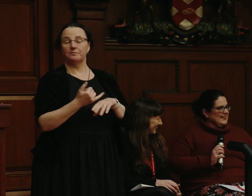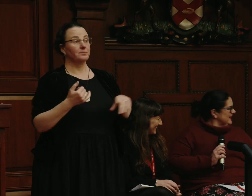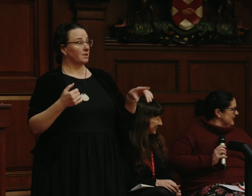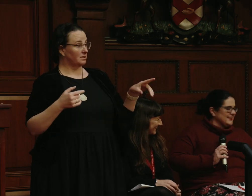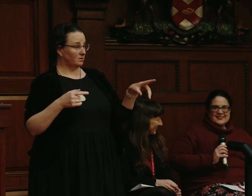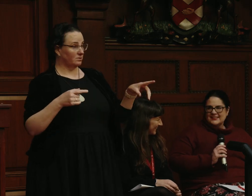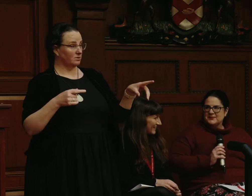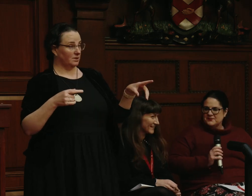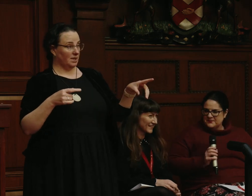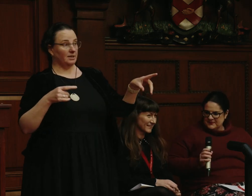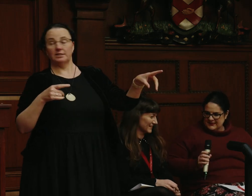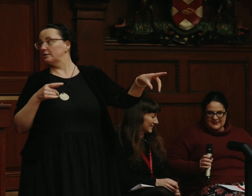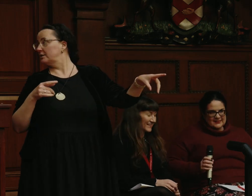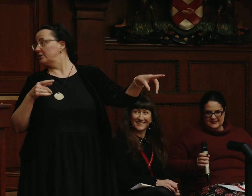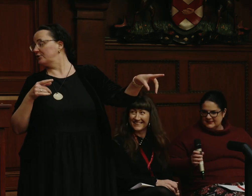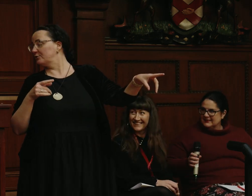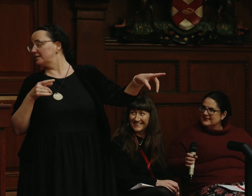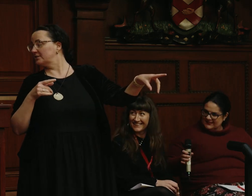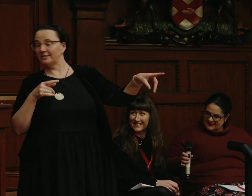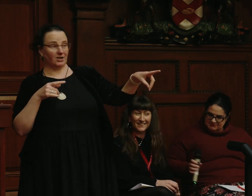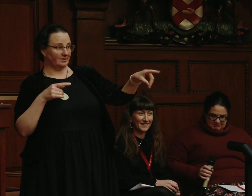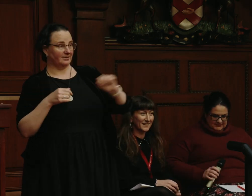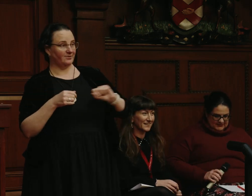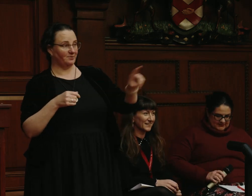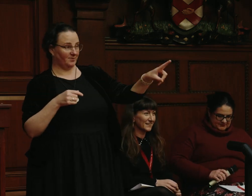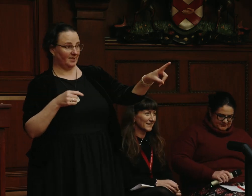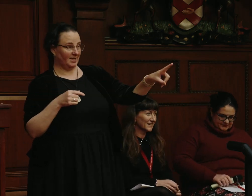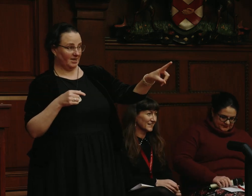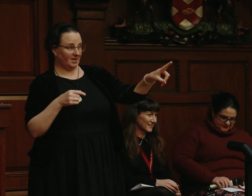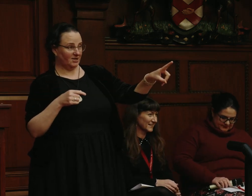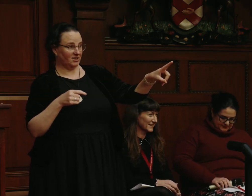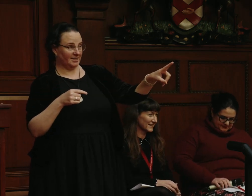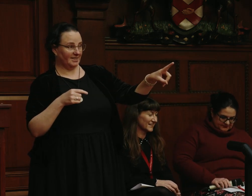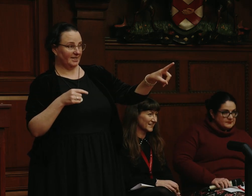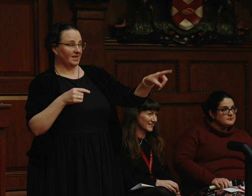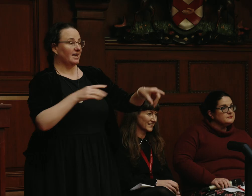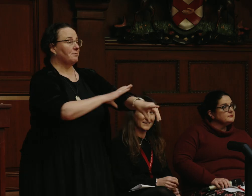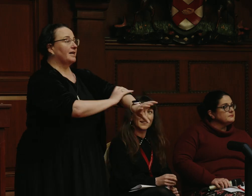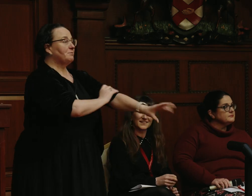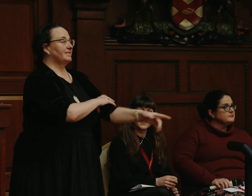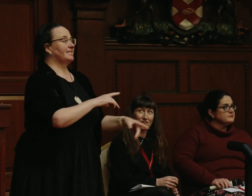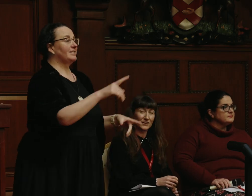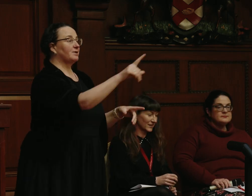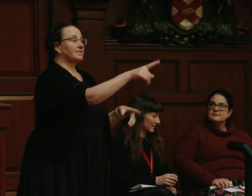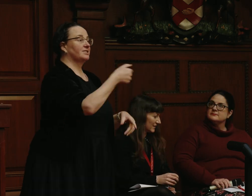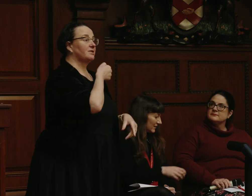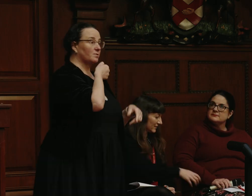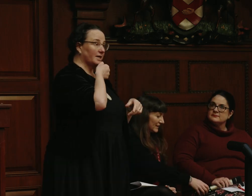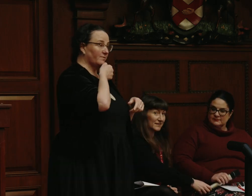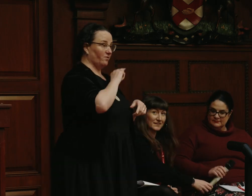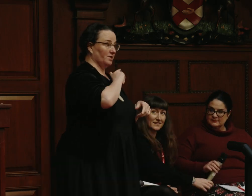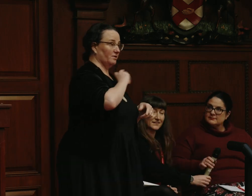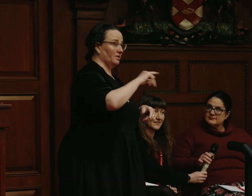Yep. Yeah. Time to roll up the sleeves. Yeah, we have another question here. Yeah. It might be a silly